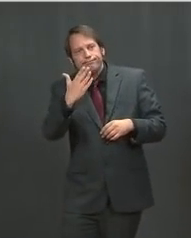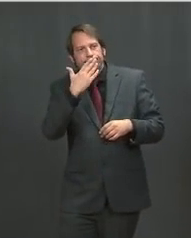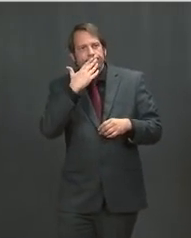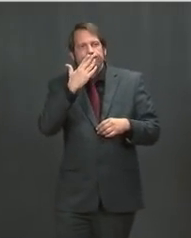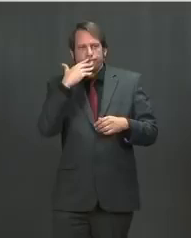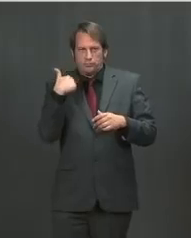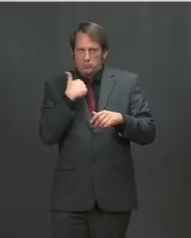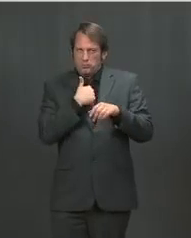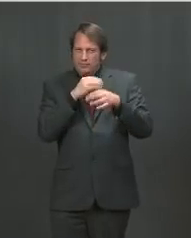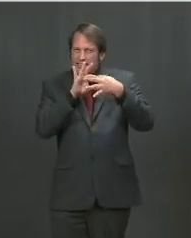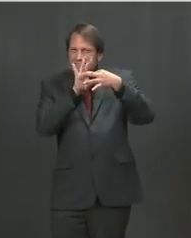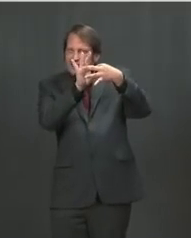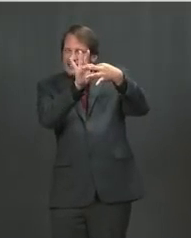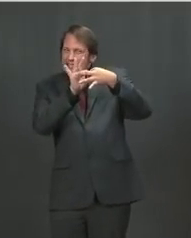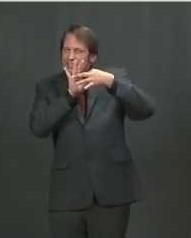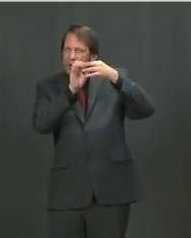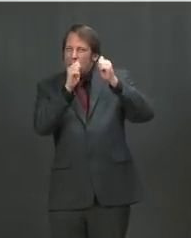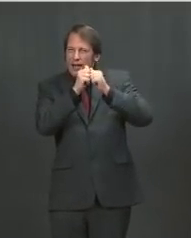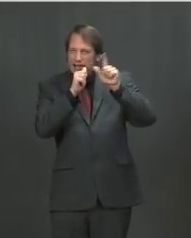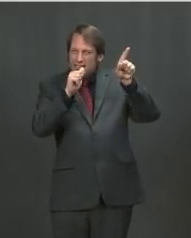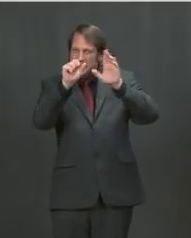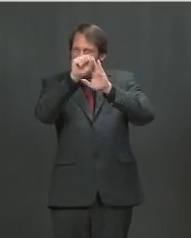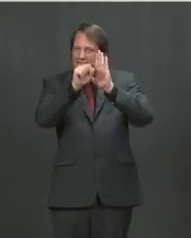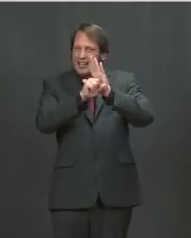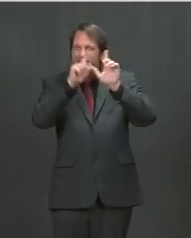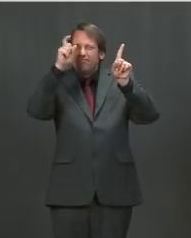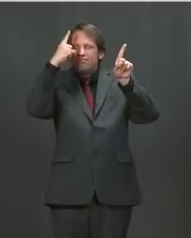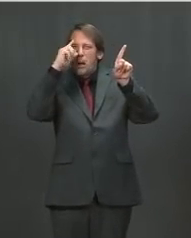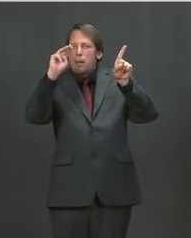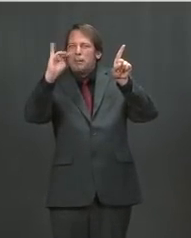and the state health officials there. We have